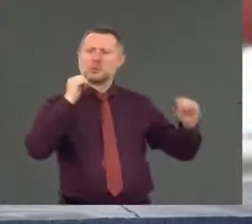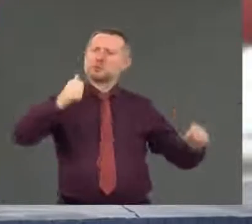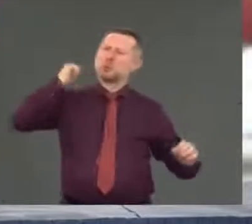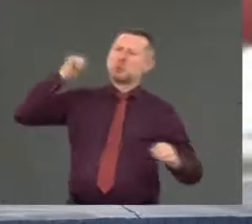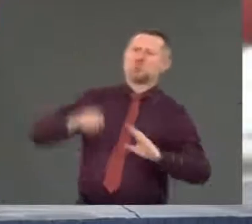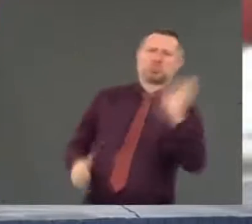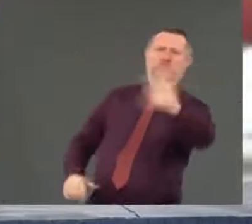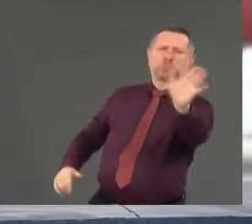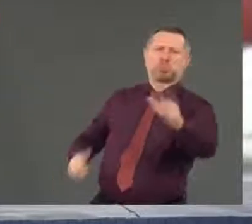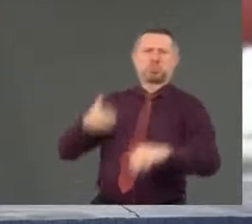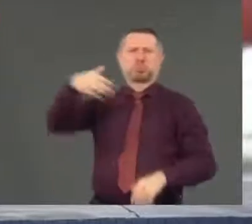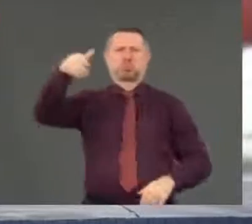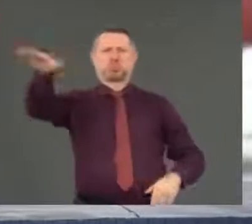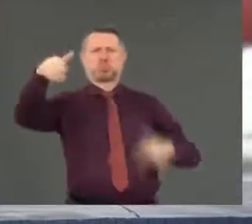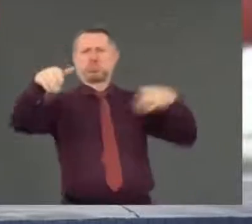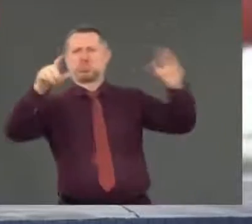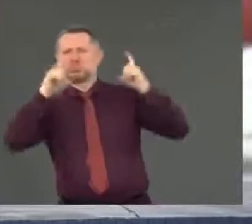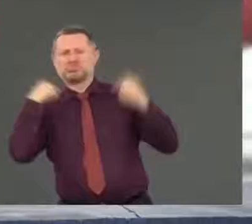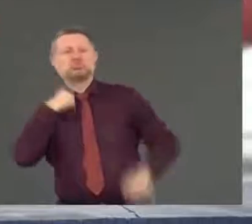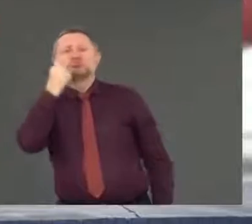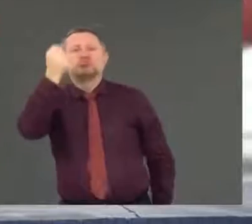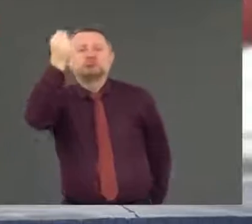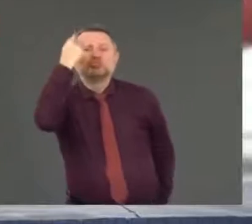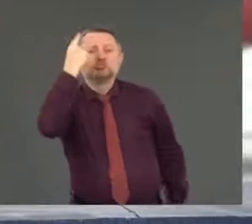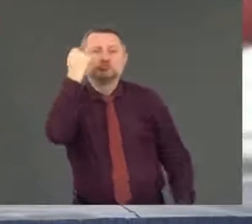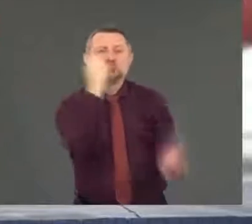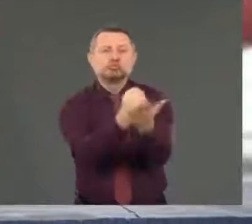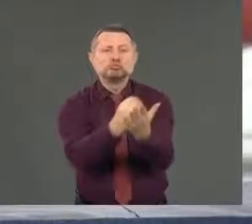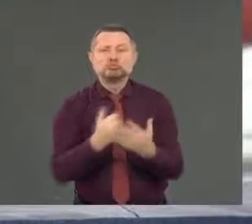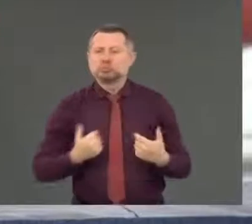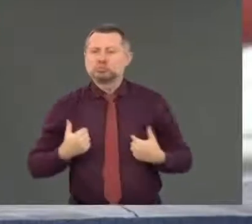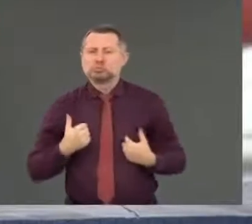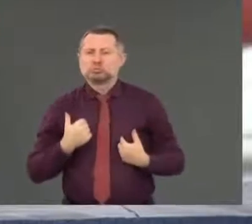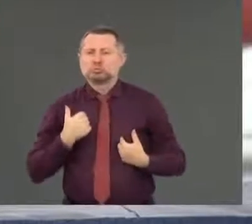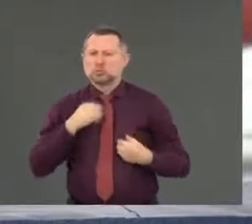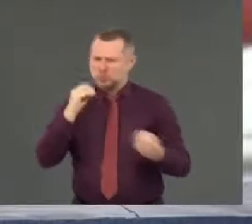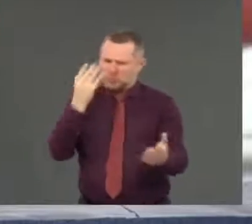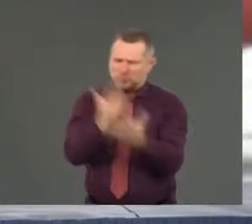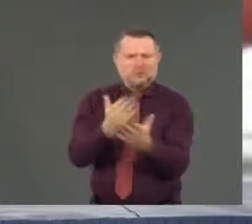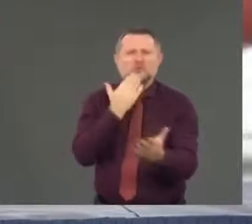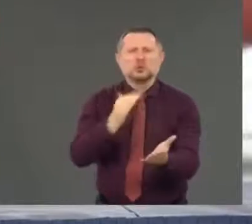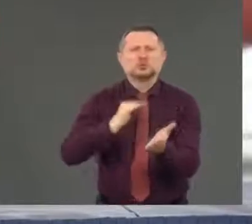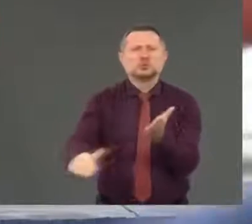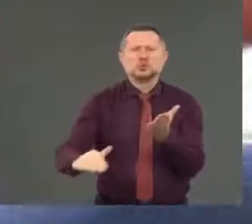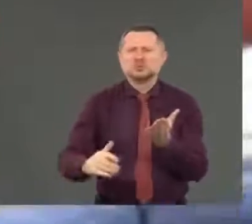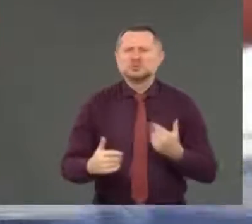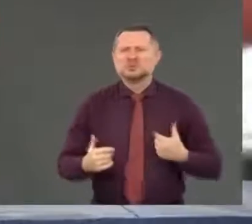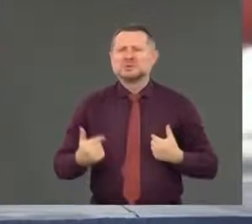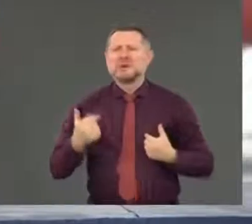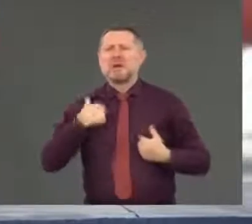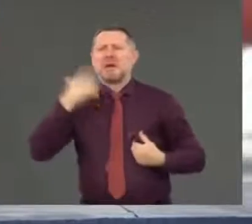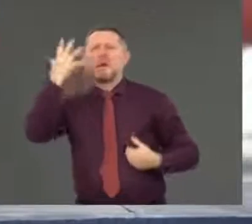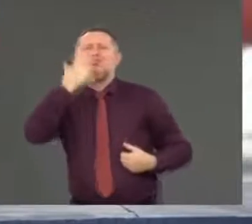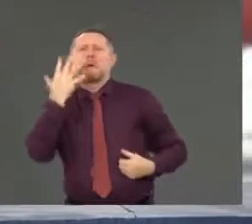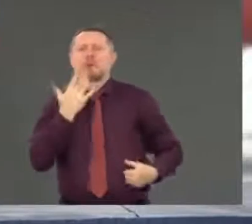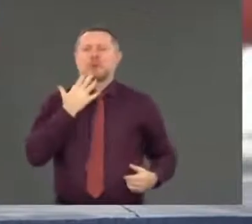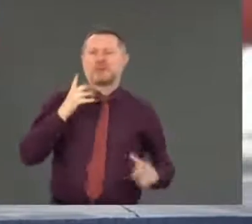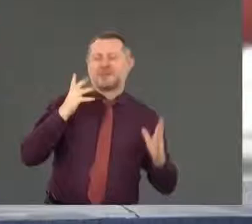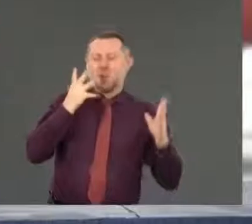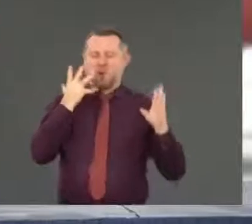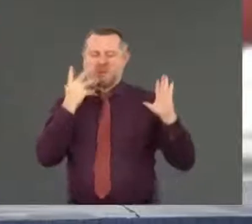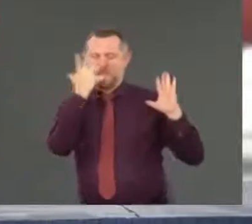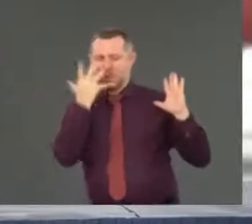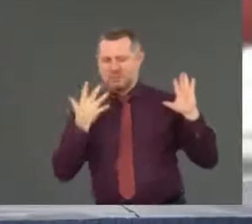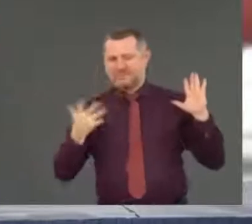there's no legitimate, rational explanation. Well, I don't like the way it looks. You know what?